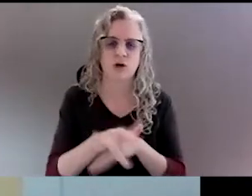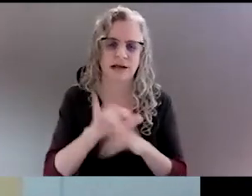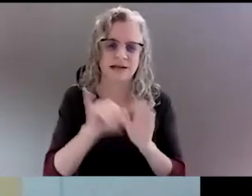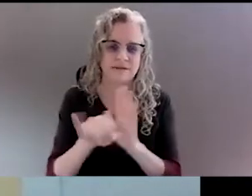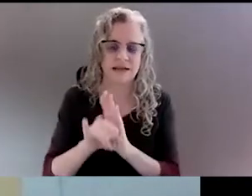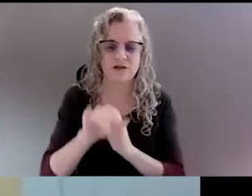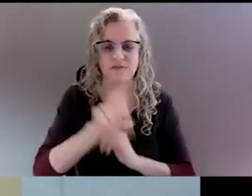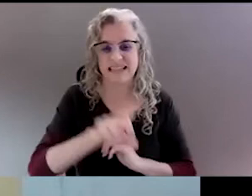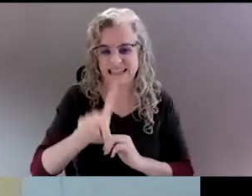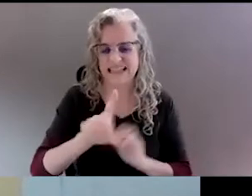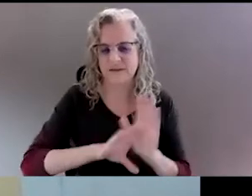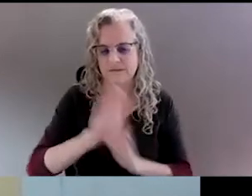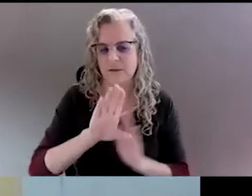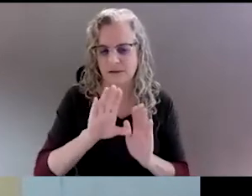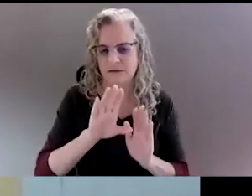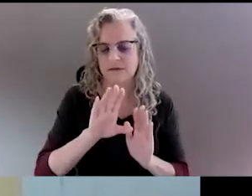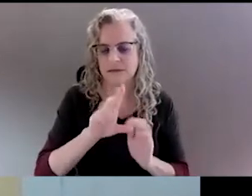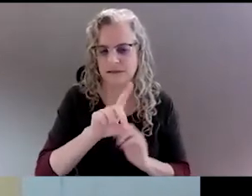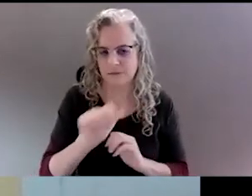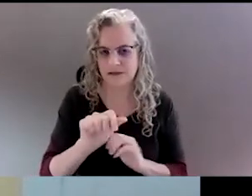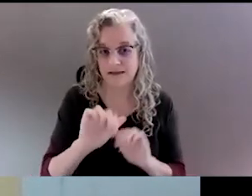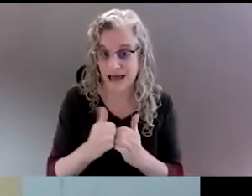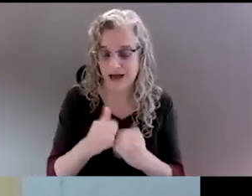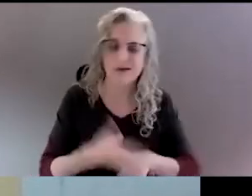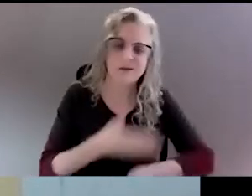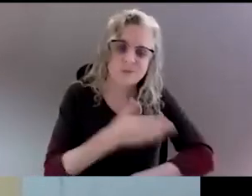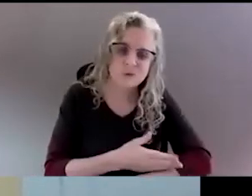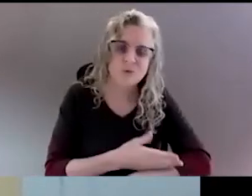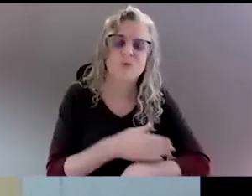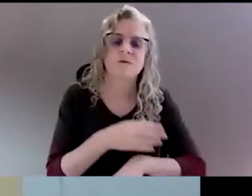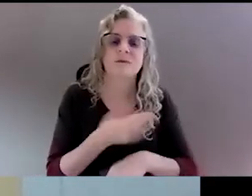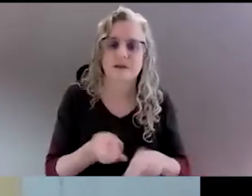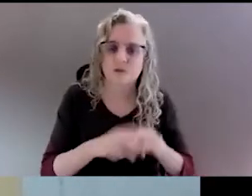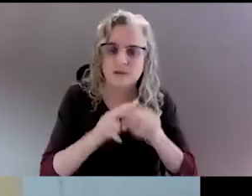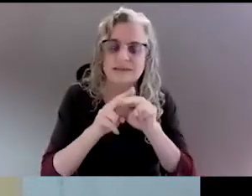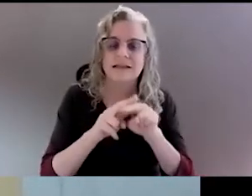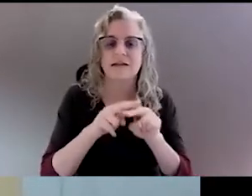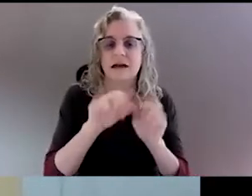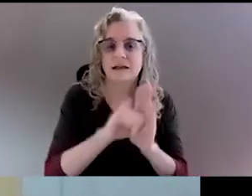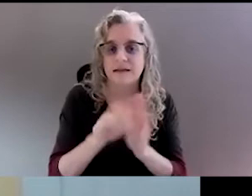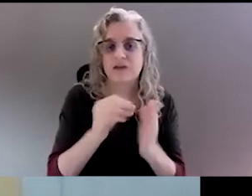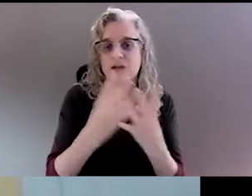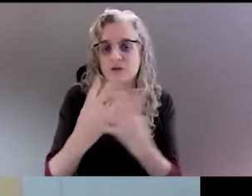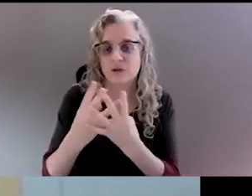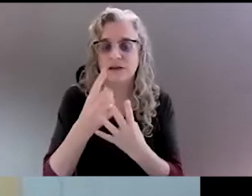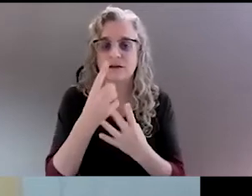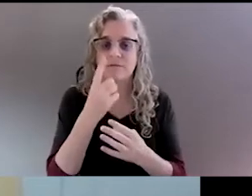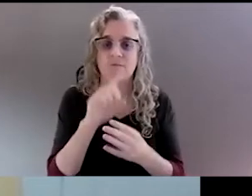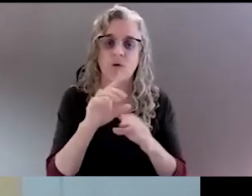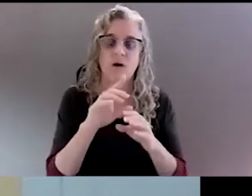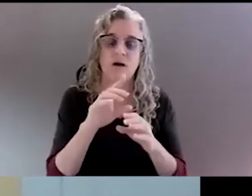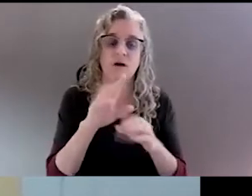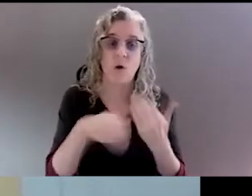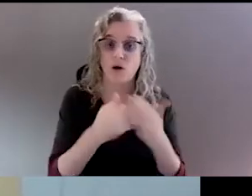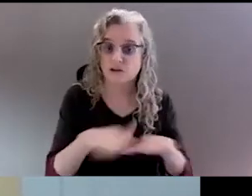and increasing screening and identification so that all children and families can access the needed services as soon as